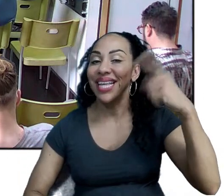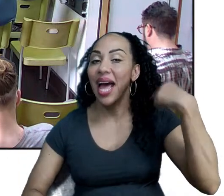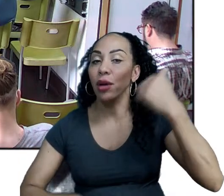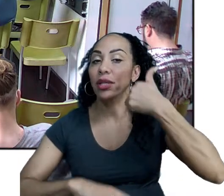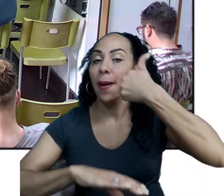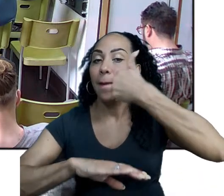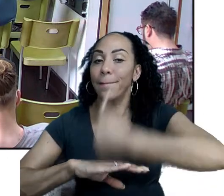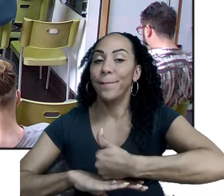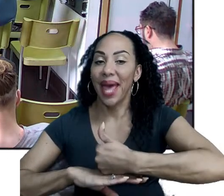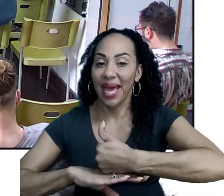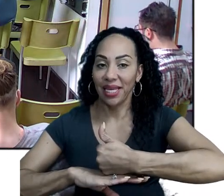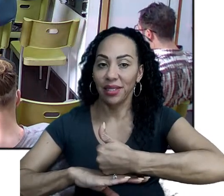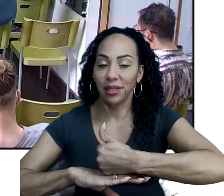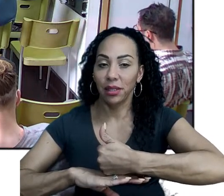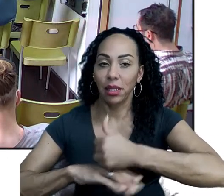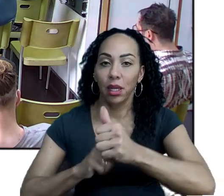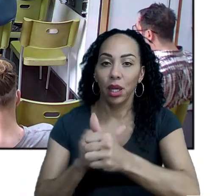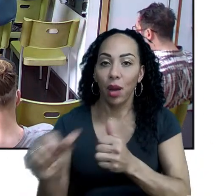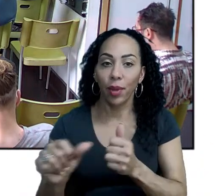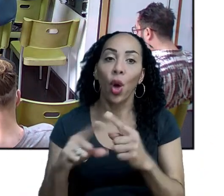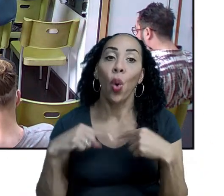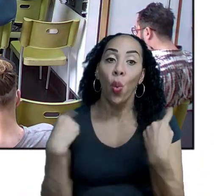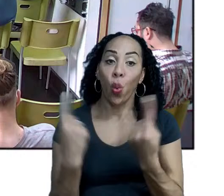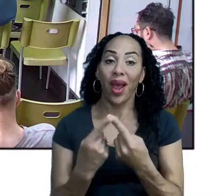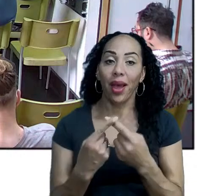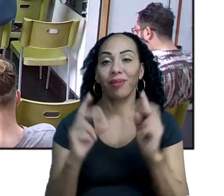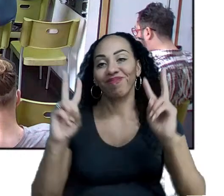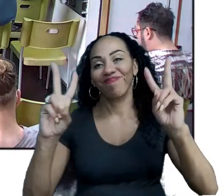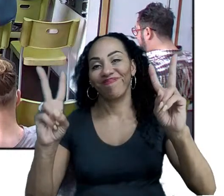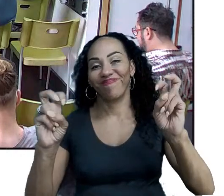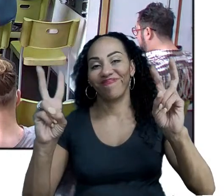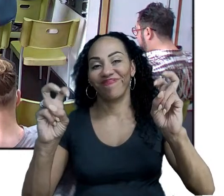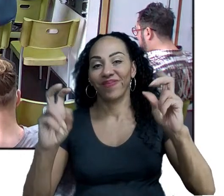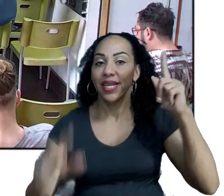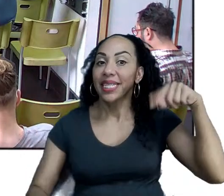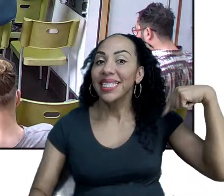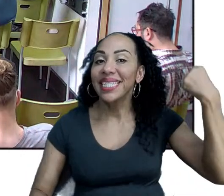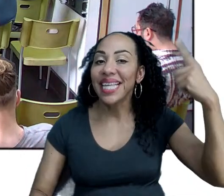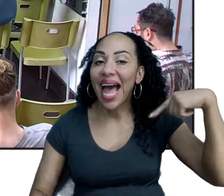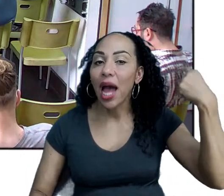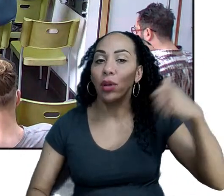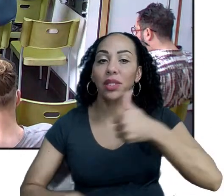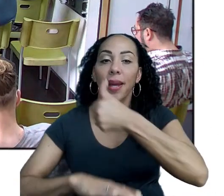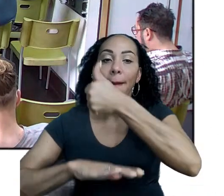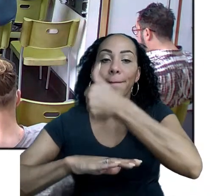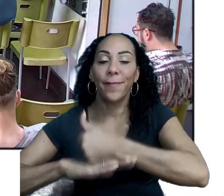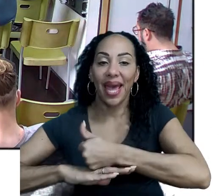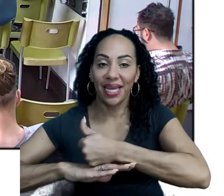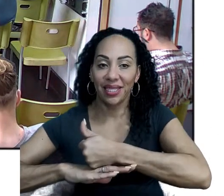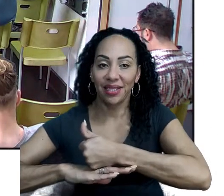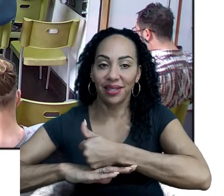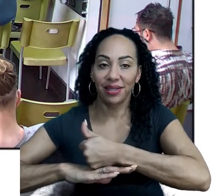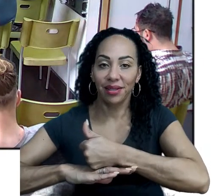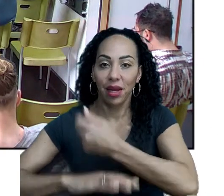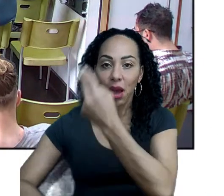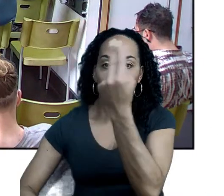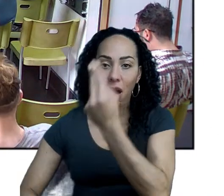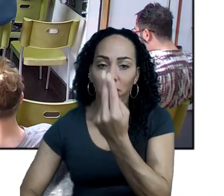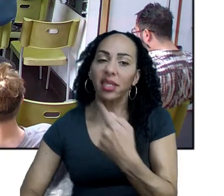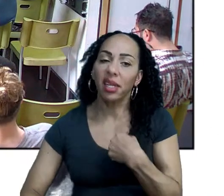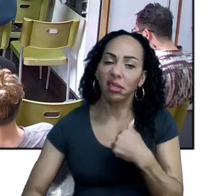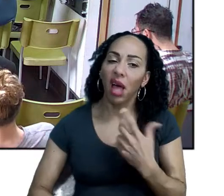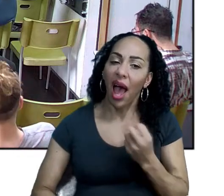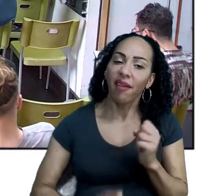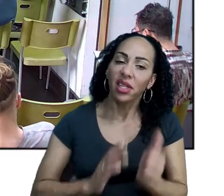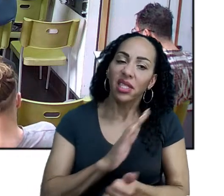we do sound things, you know, we're sound artists. You know, we have expertise in sort of facilitation. You know, I